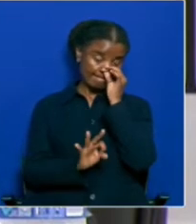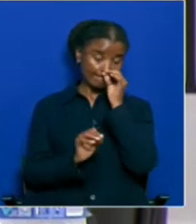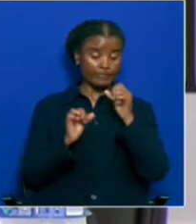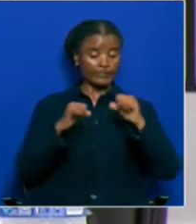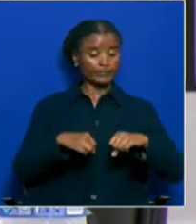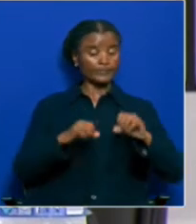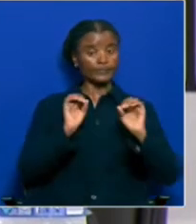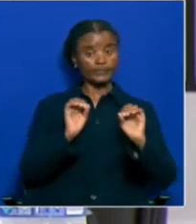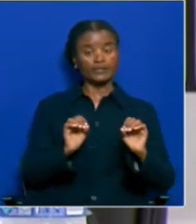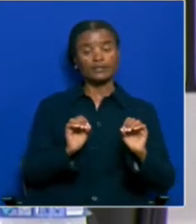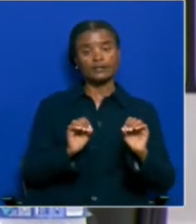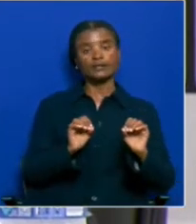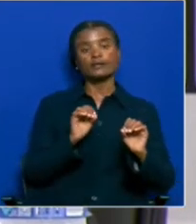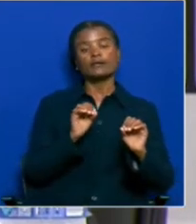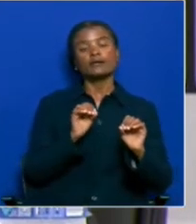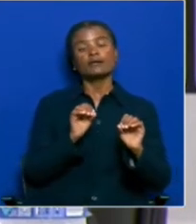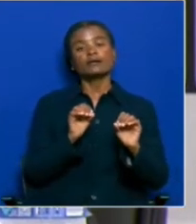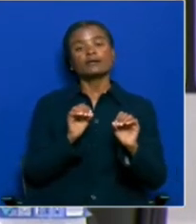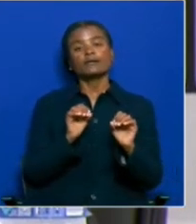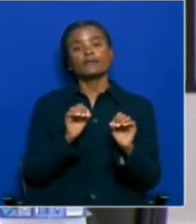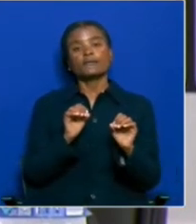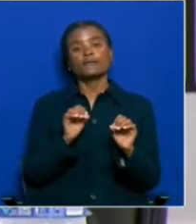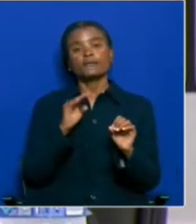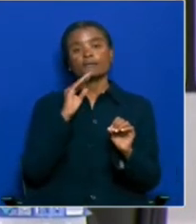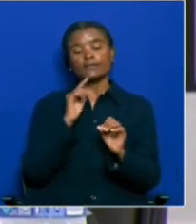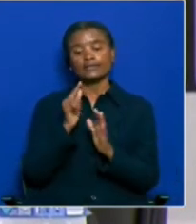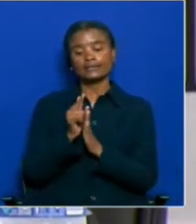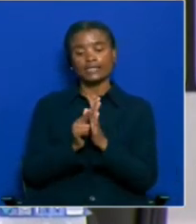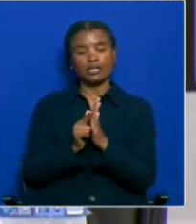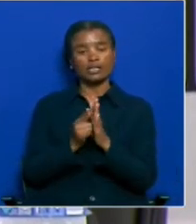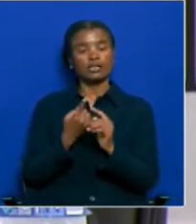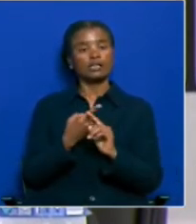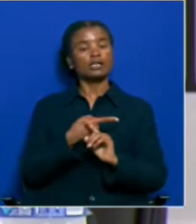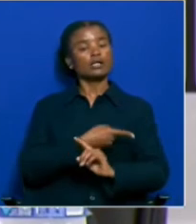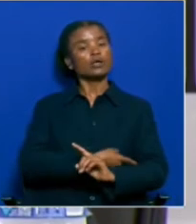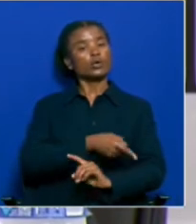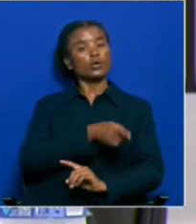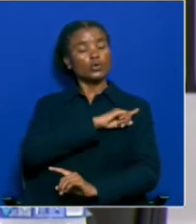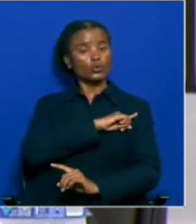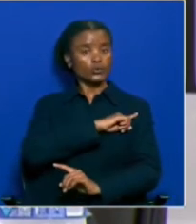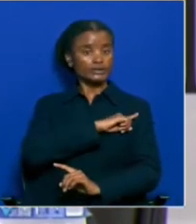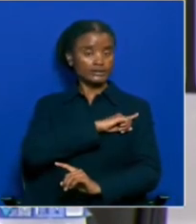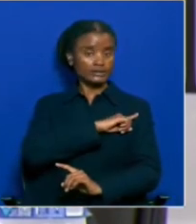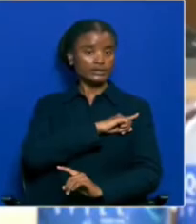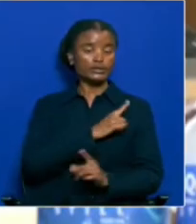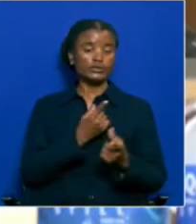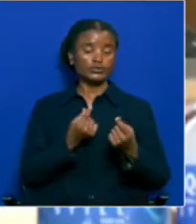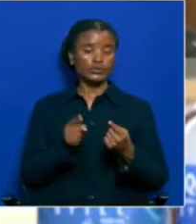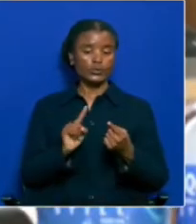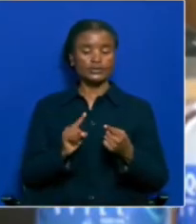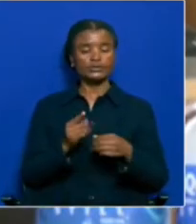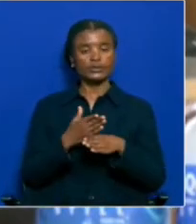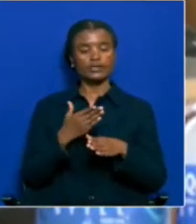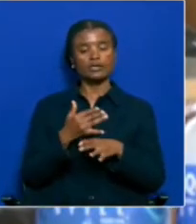don't have the legal authority to operate outside the Ekurhuleni Metro.